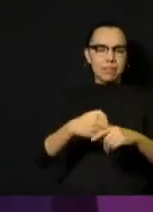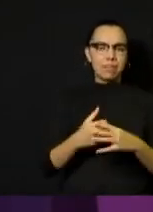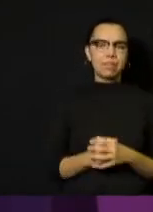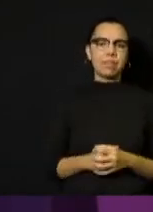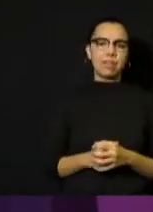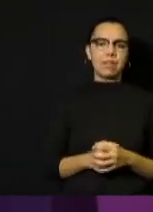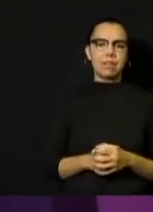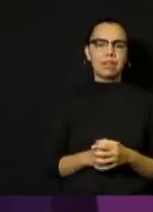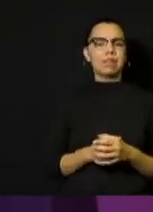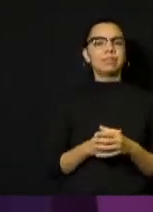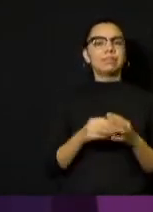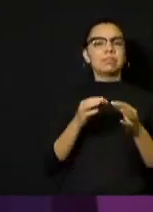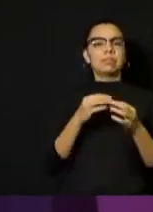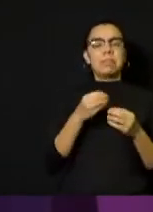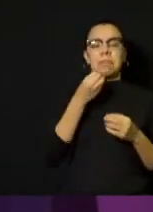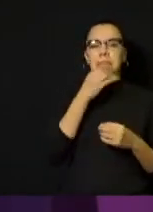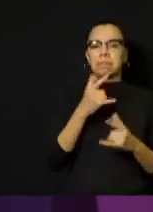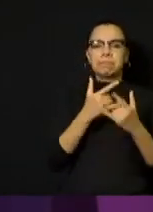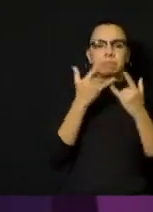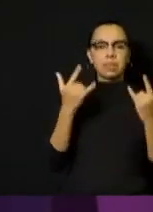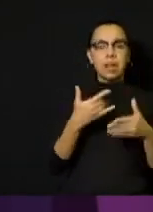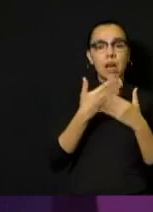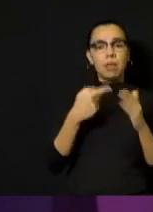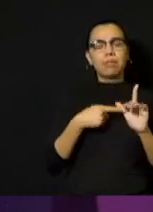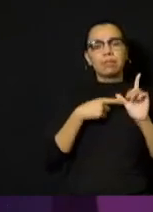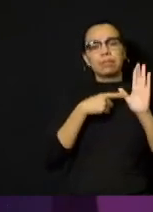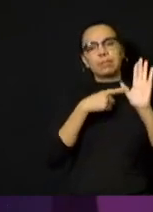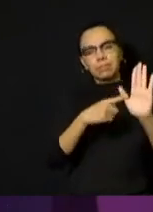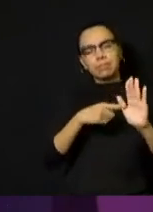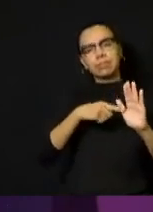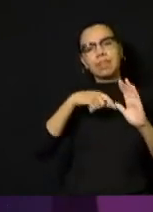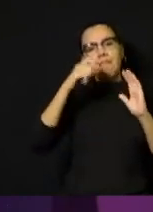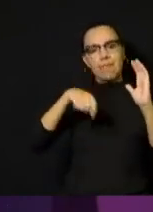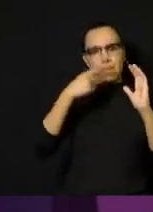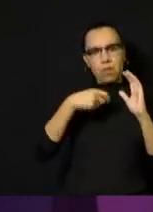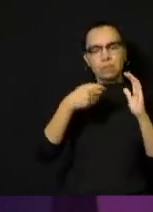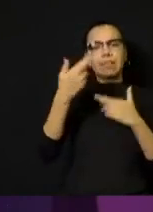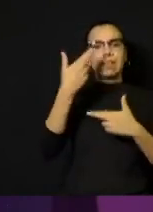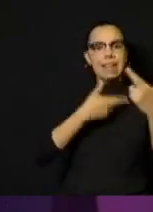Impressive. So let's